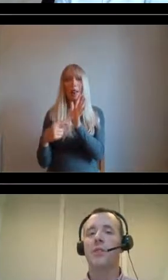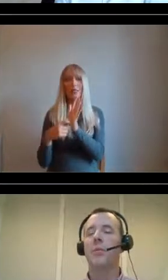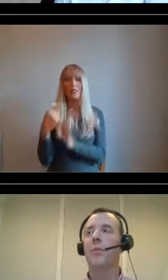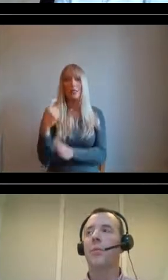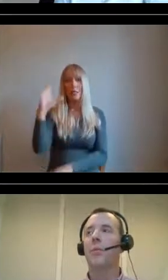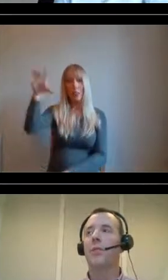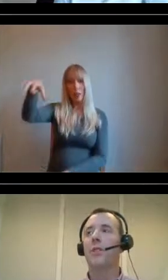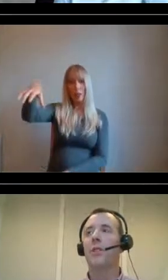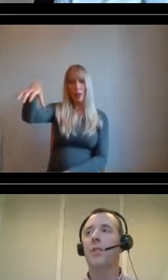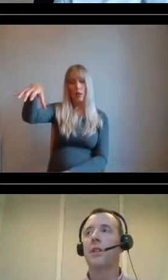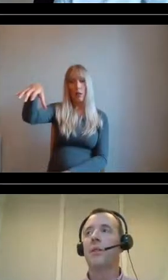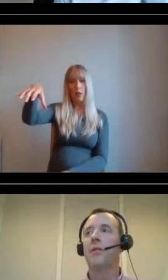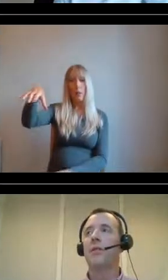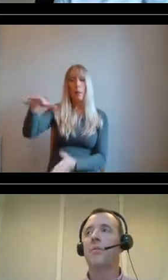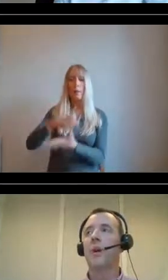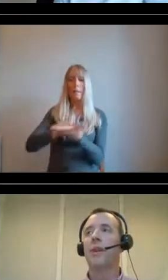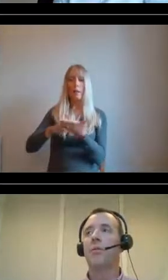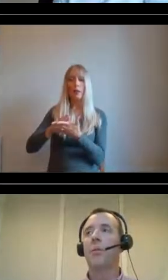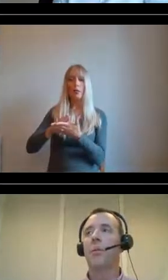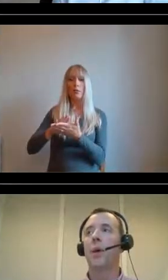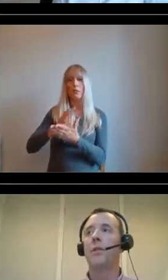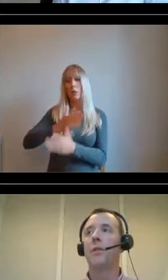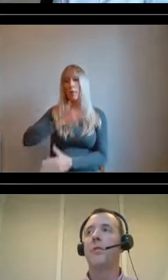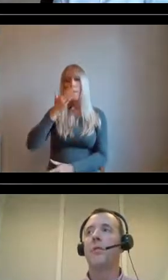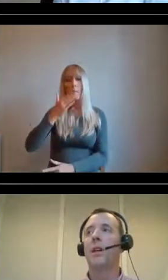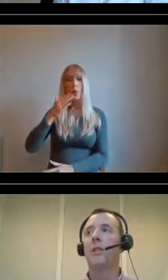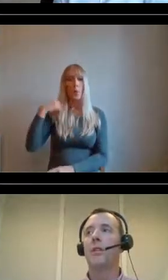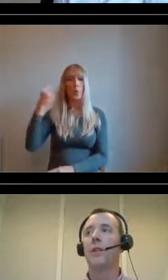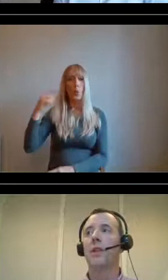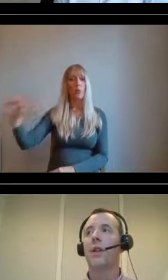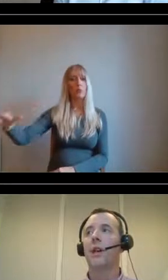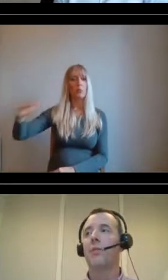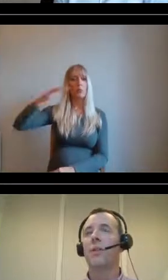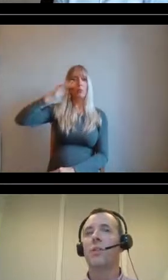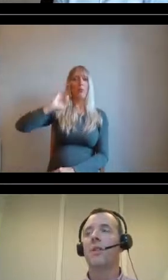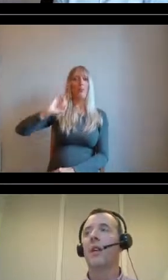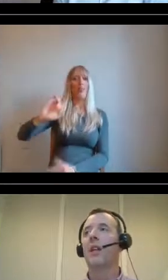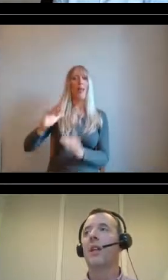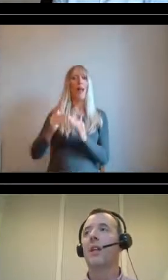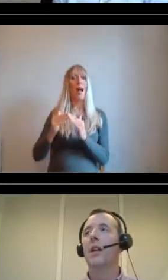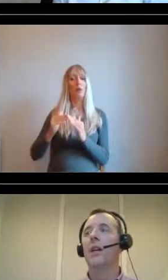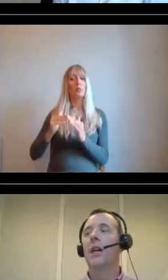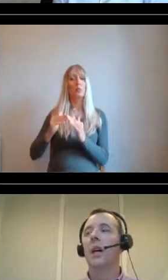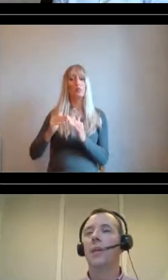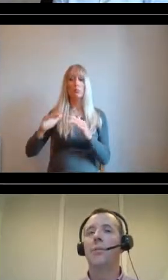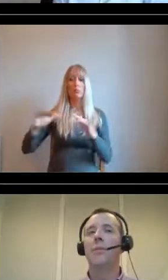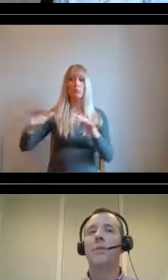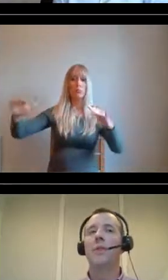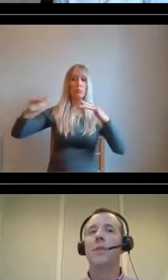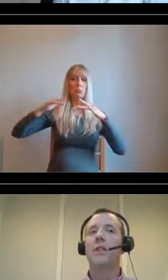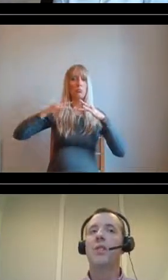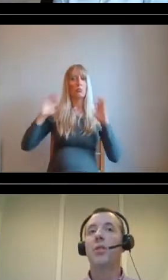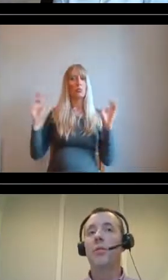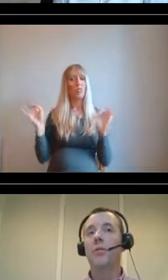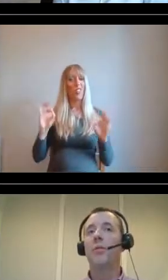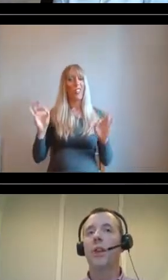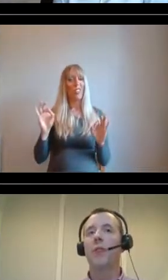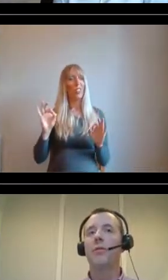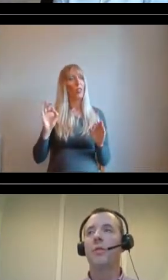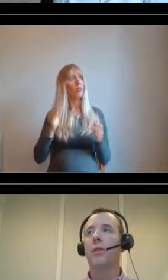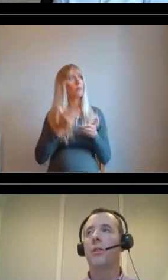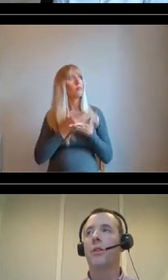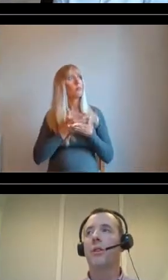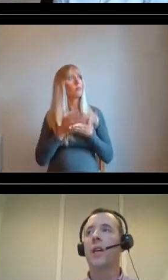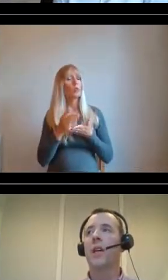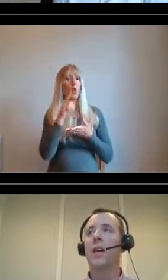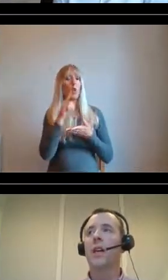and so at the present time there is a barrier proposed around that property. So it's not for the